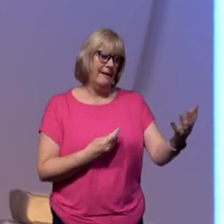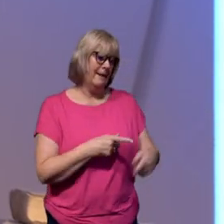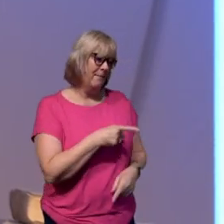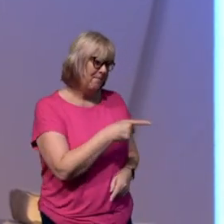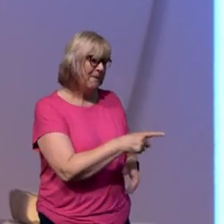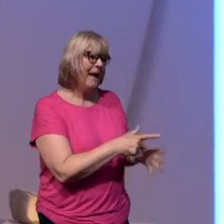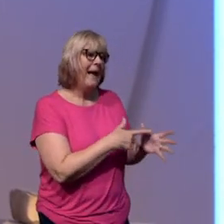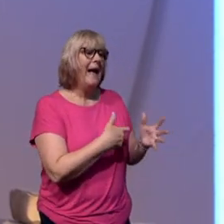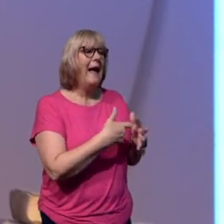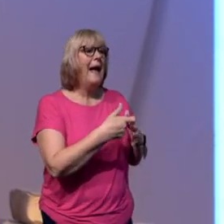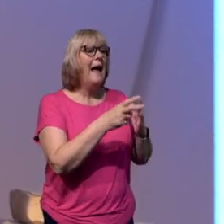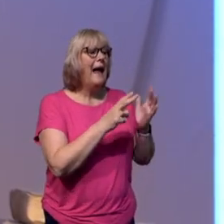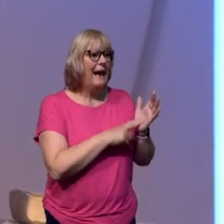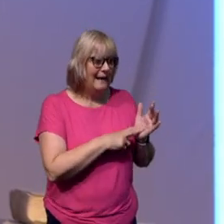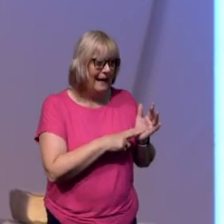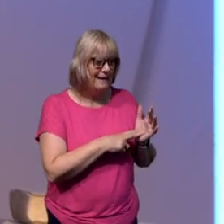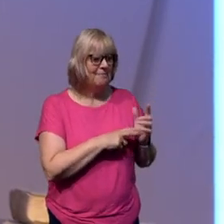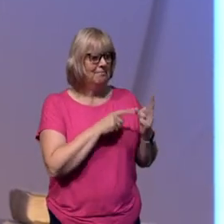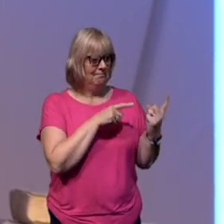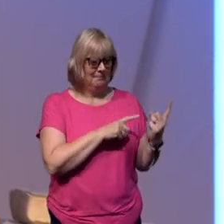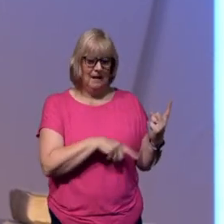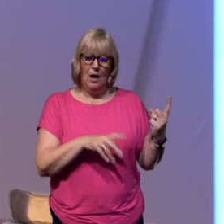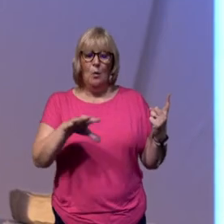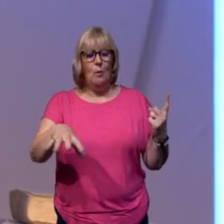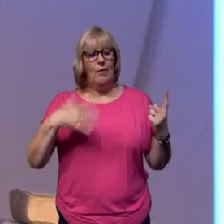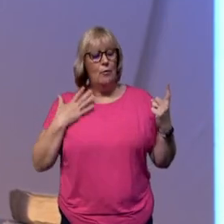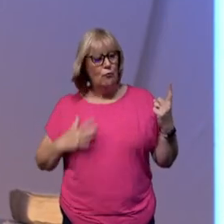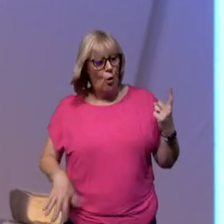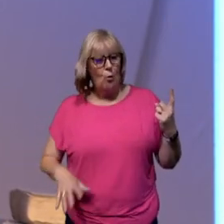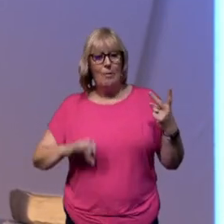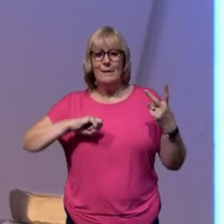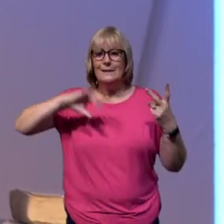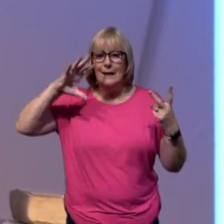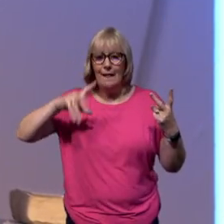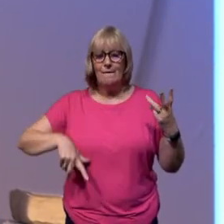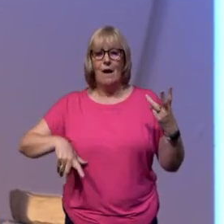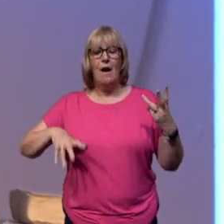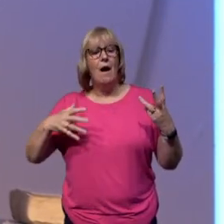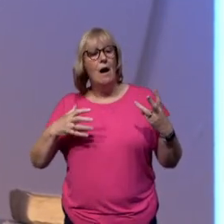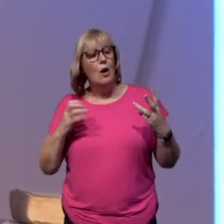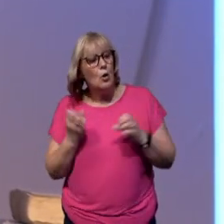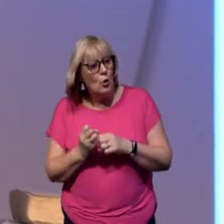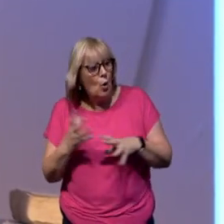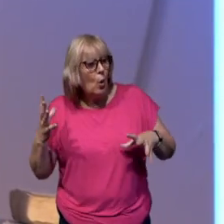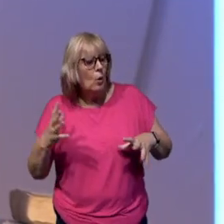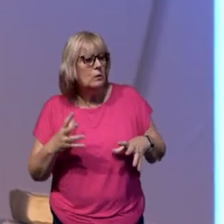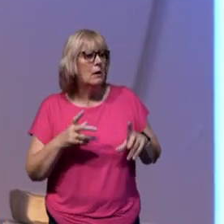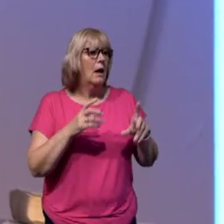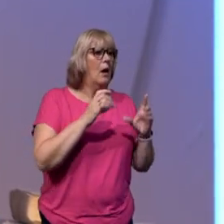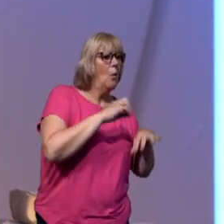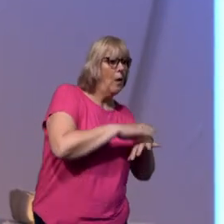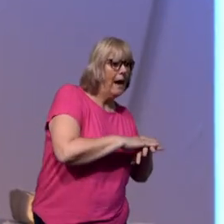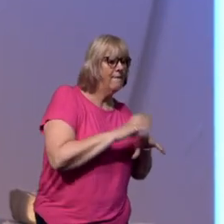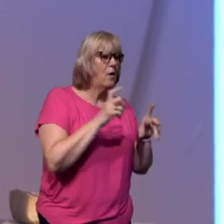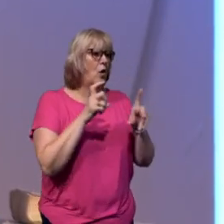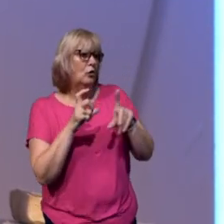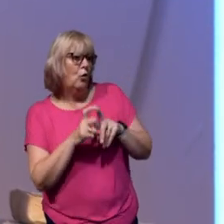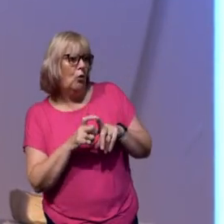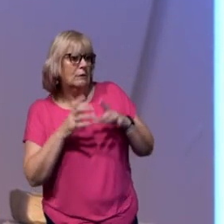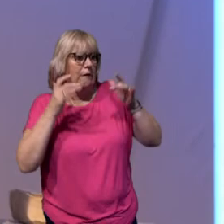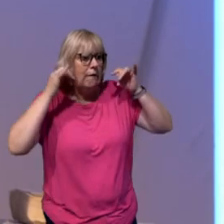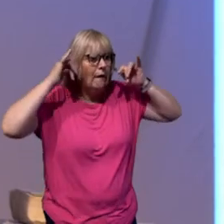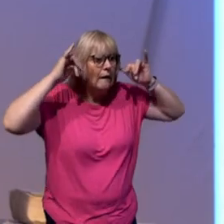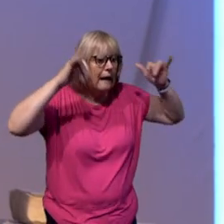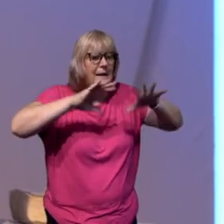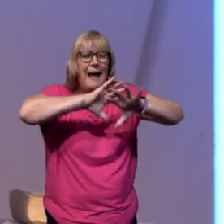son of Zerah, the silver, the robe, the gold bar, his sons and daughters, his cattle, donkeys and sheep, his tent, and all that he had, to